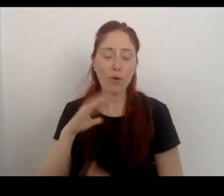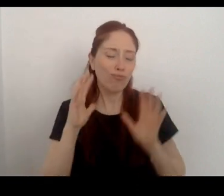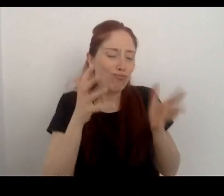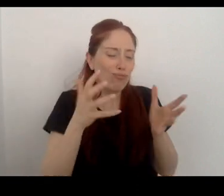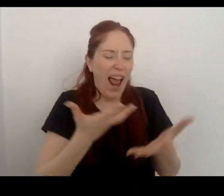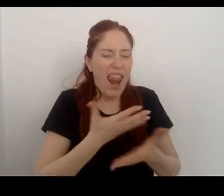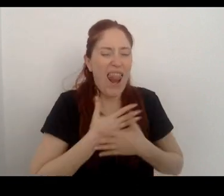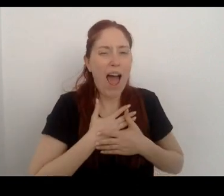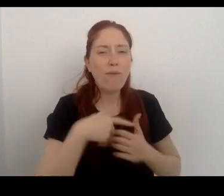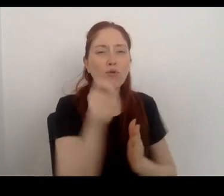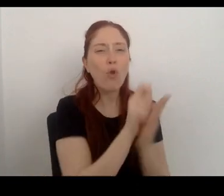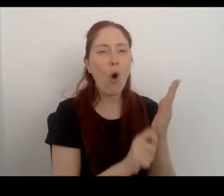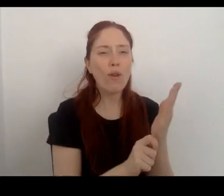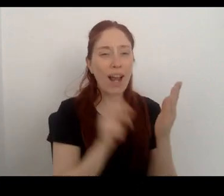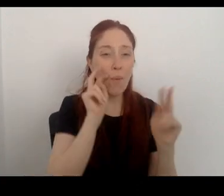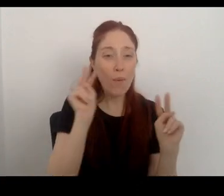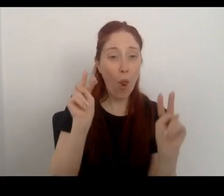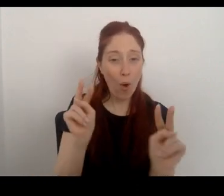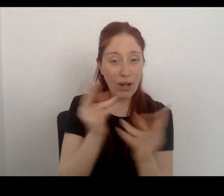of them.